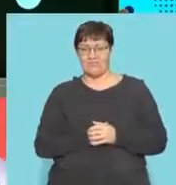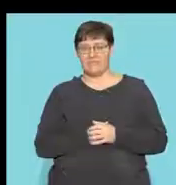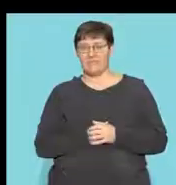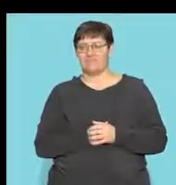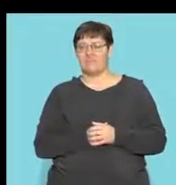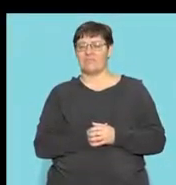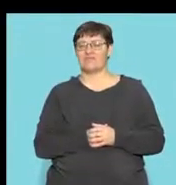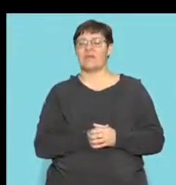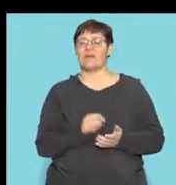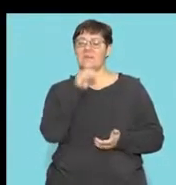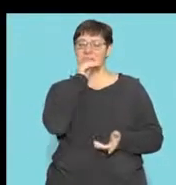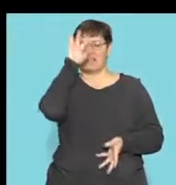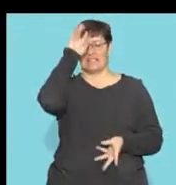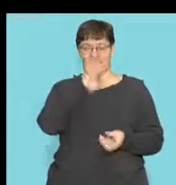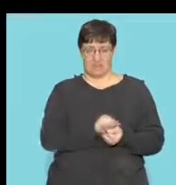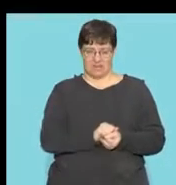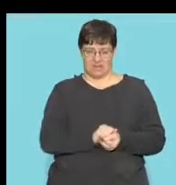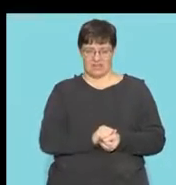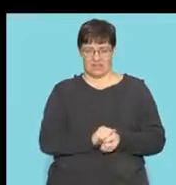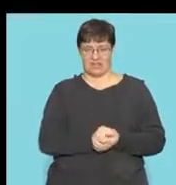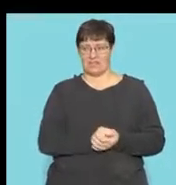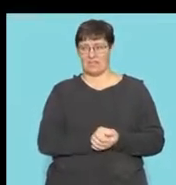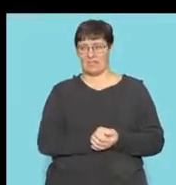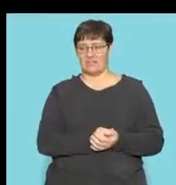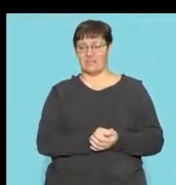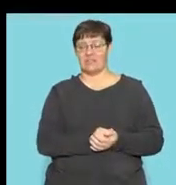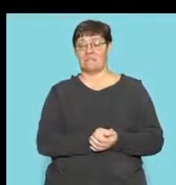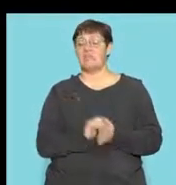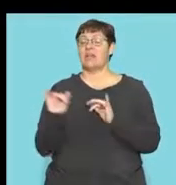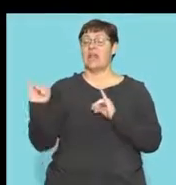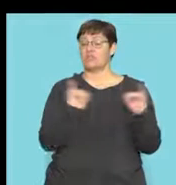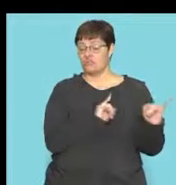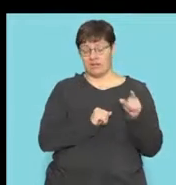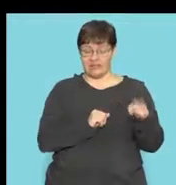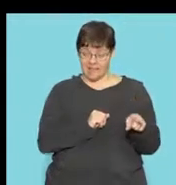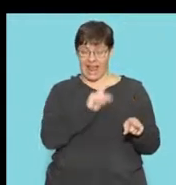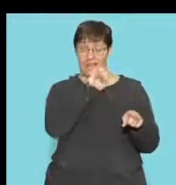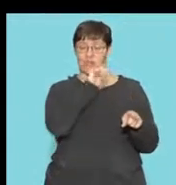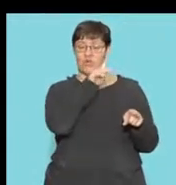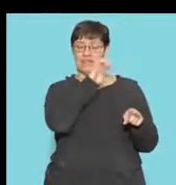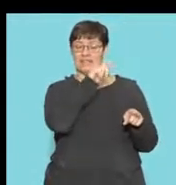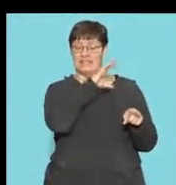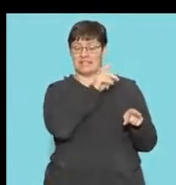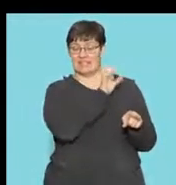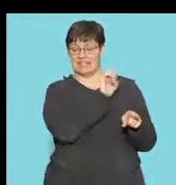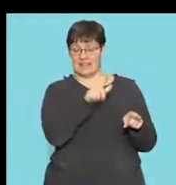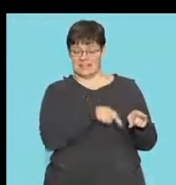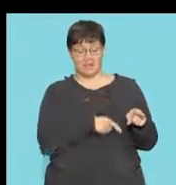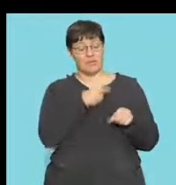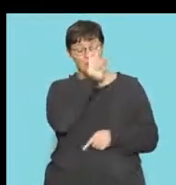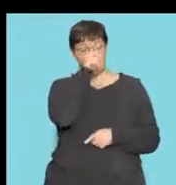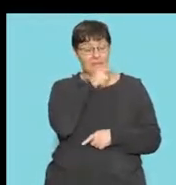And so that brings us to the summary for this section on introducing the electrolytic cell. Remember,